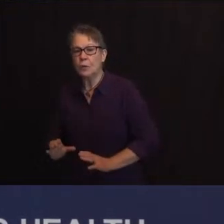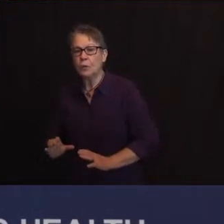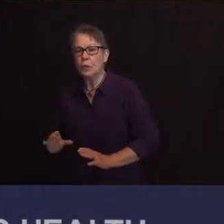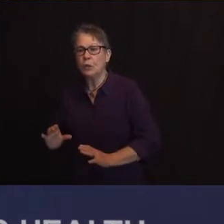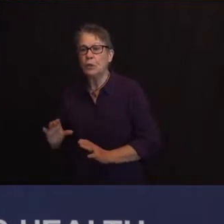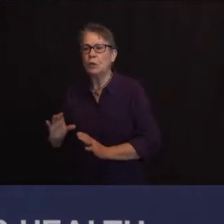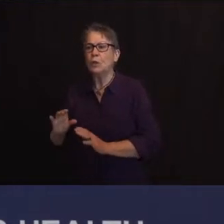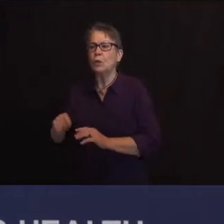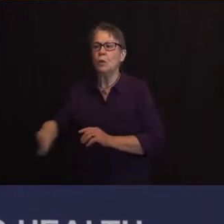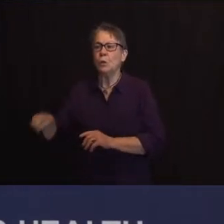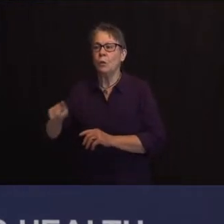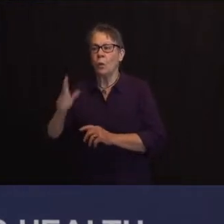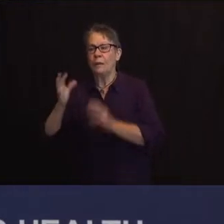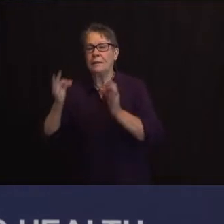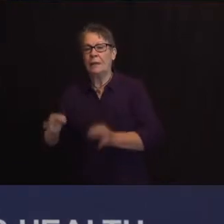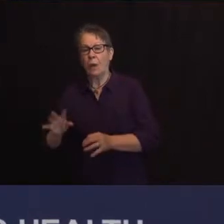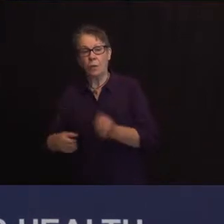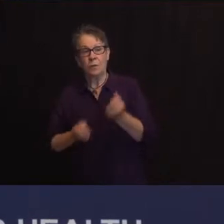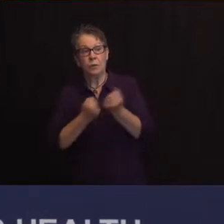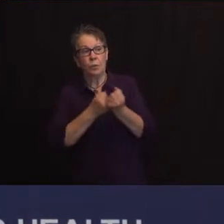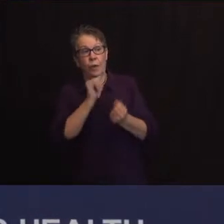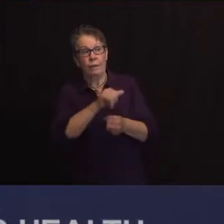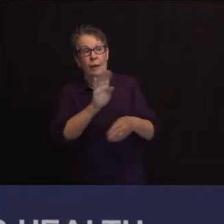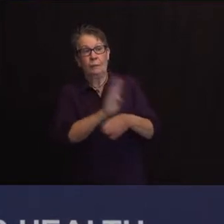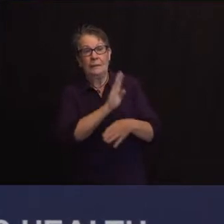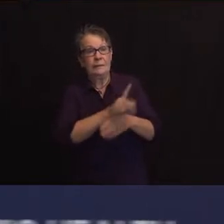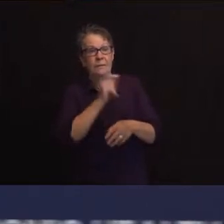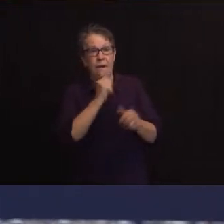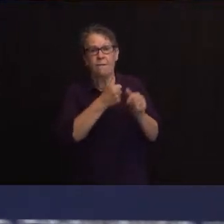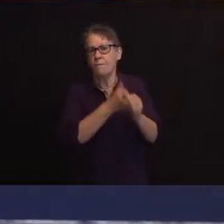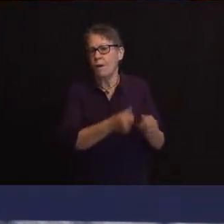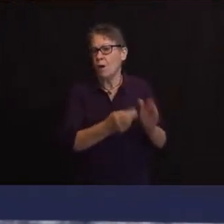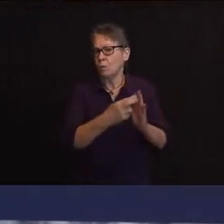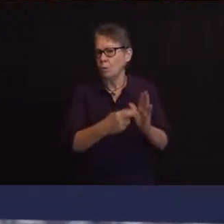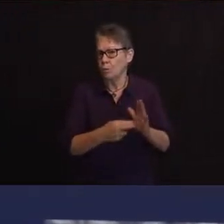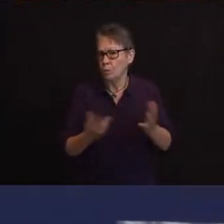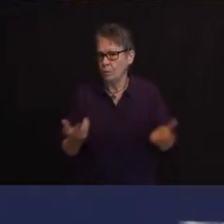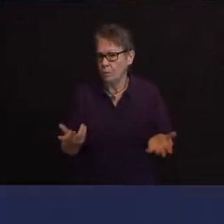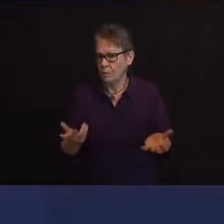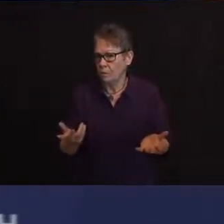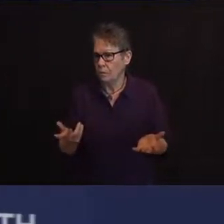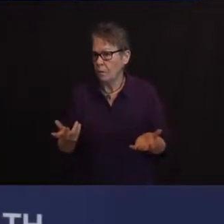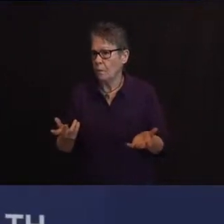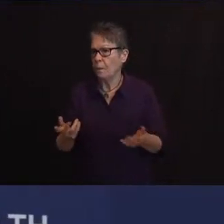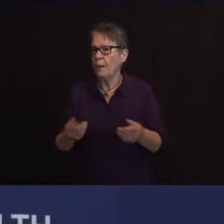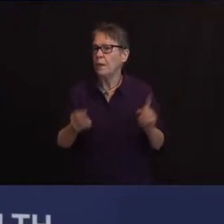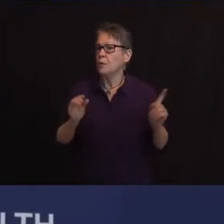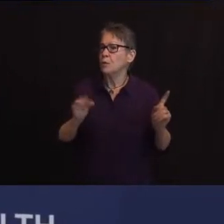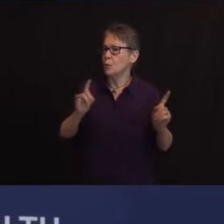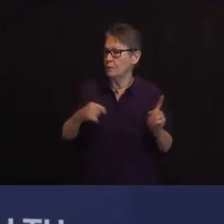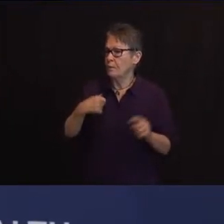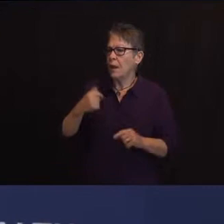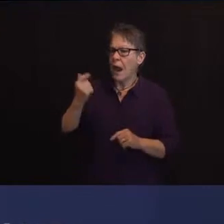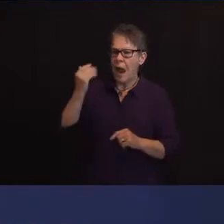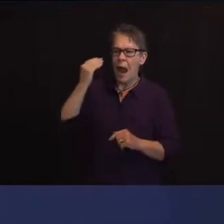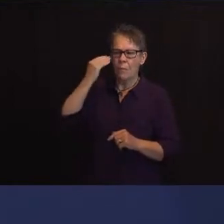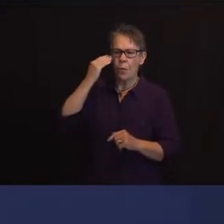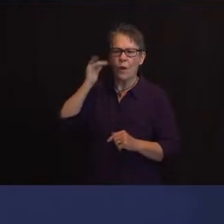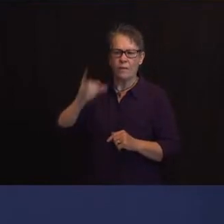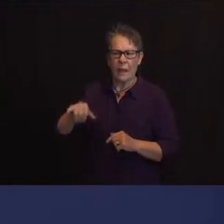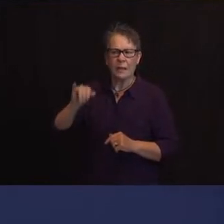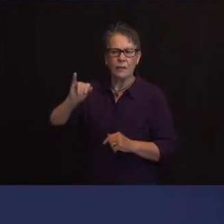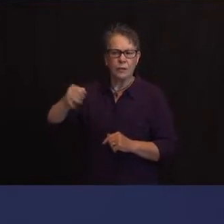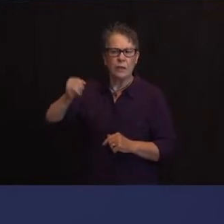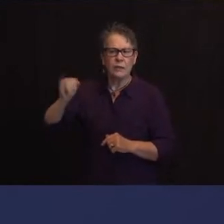the ICU, and then Pat, any color you got on compliance? I mean, we're aware of the case. I have nothing more to add to it. It will